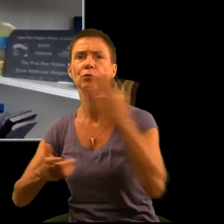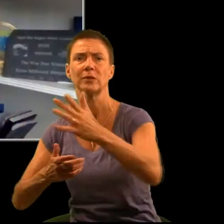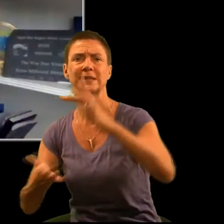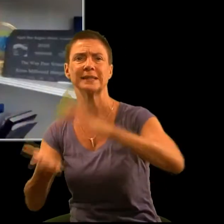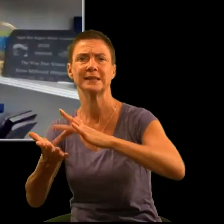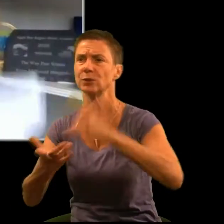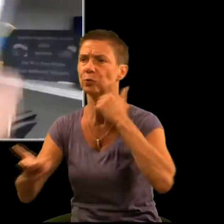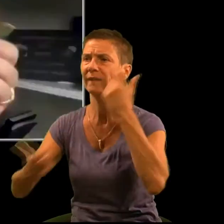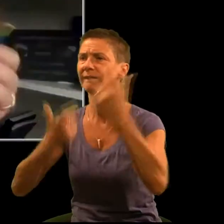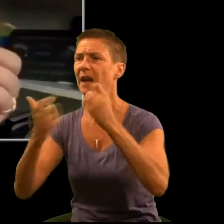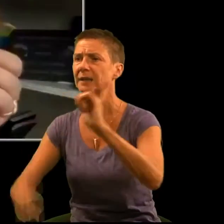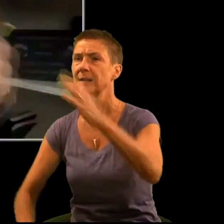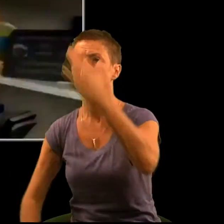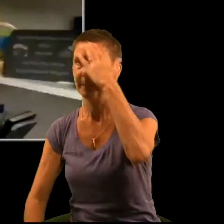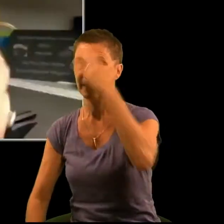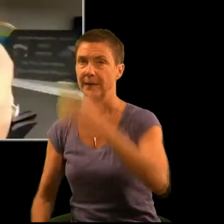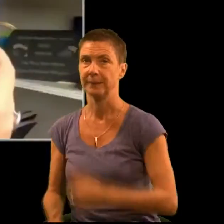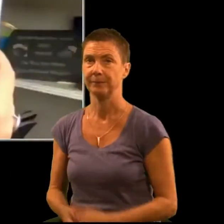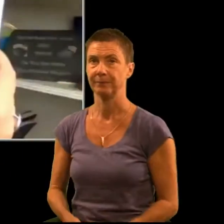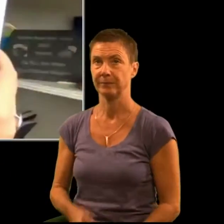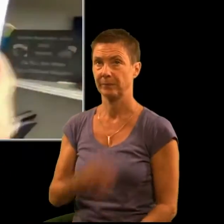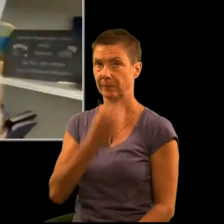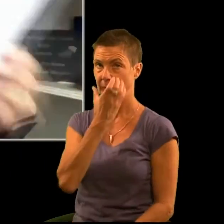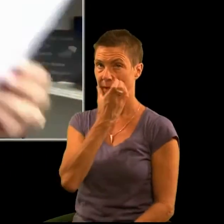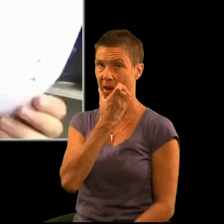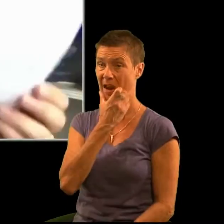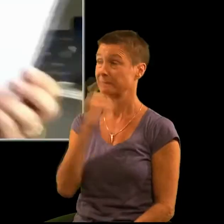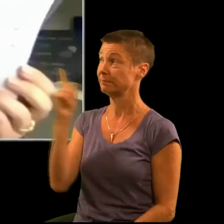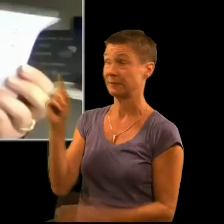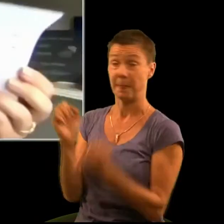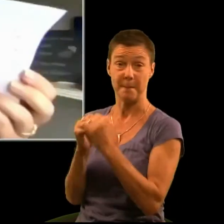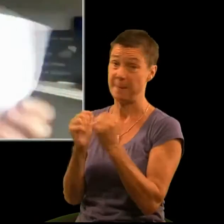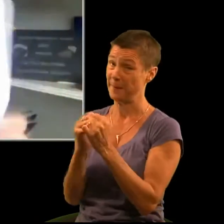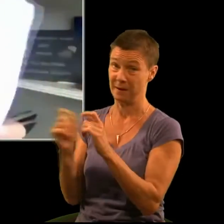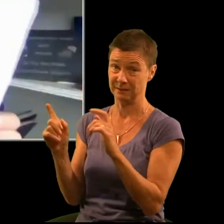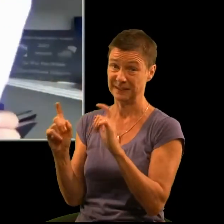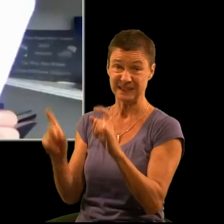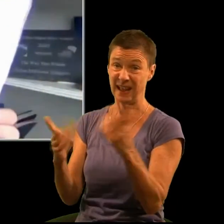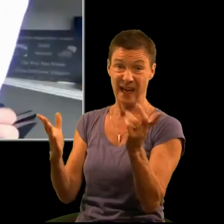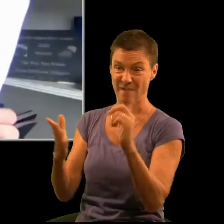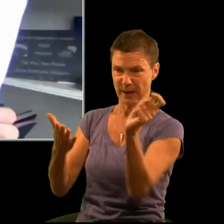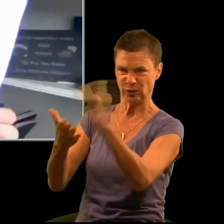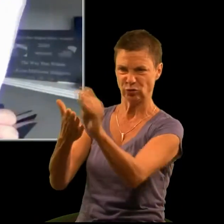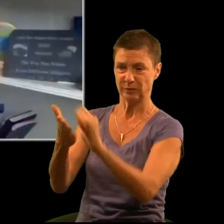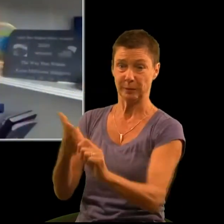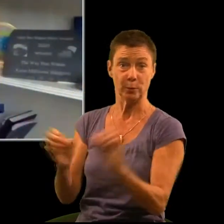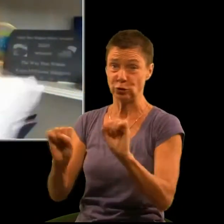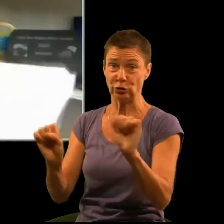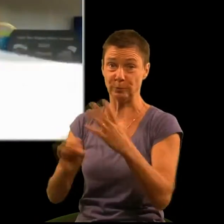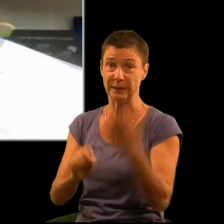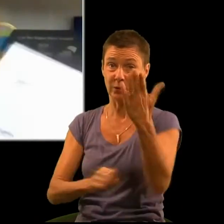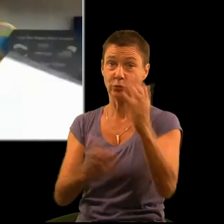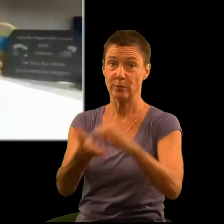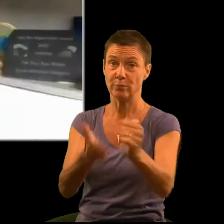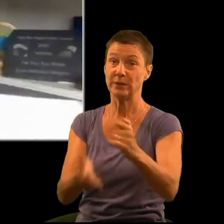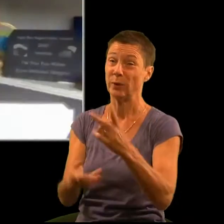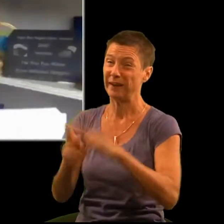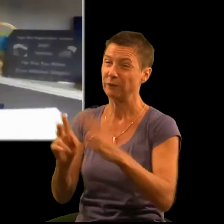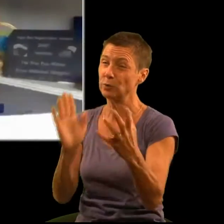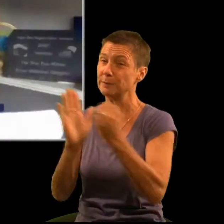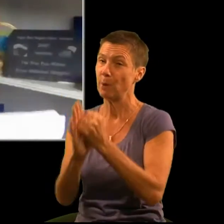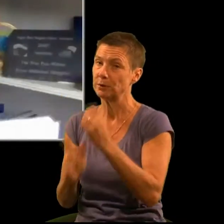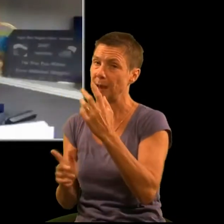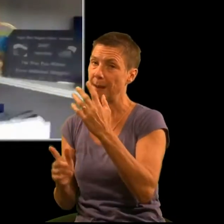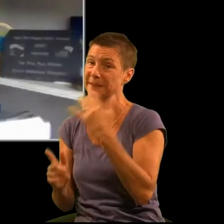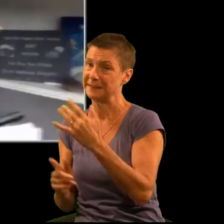read you from the opening. Just have a piece of paper that's still got my edits on it, because this hasn't actually gone to the printers yet. So if you spot a mistake,